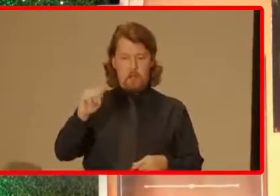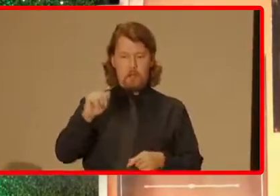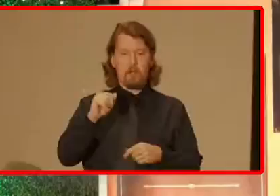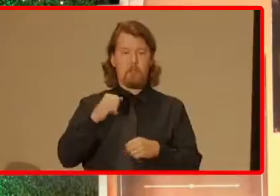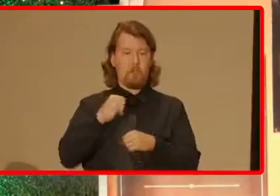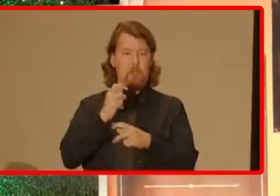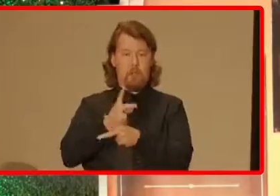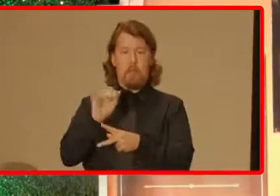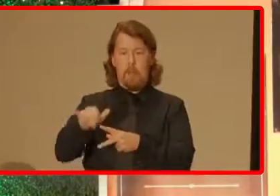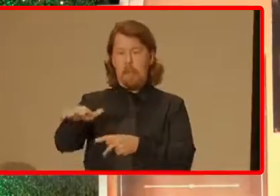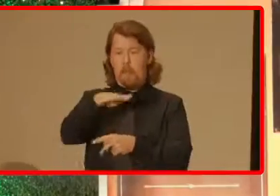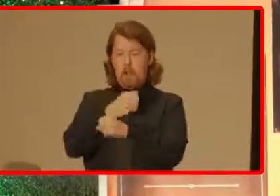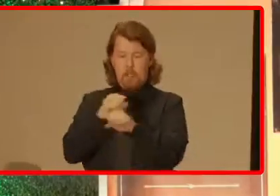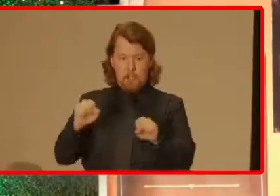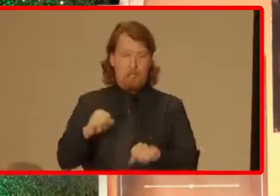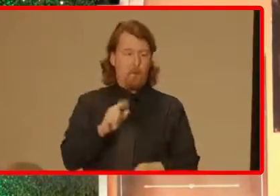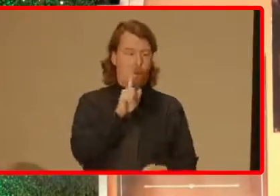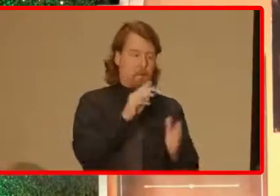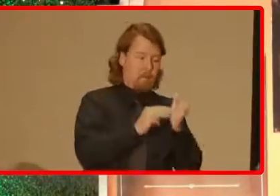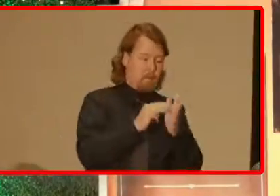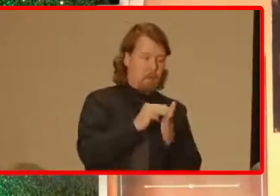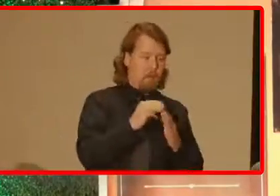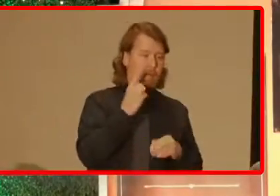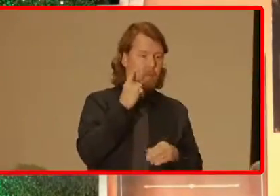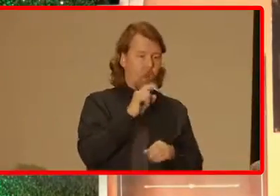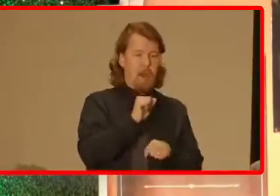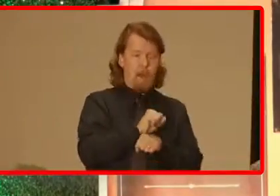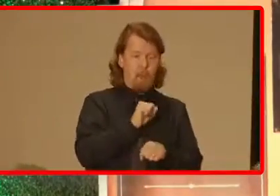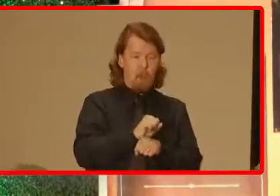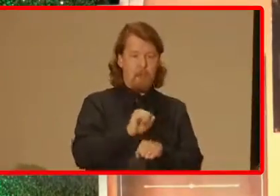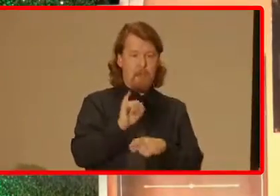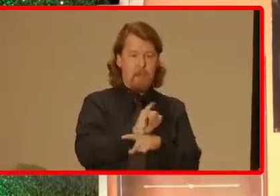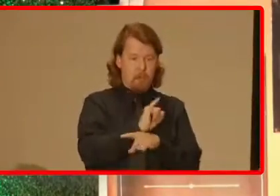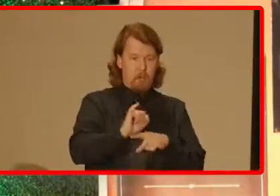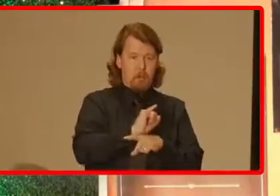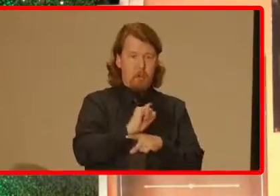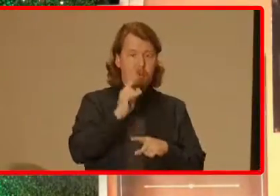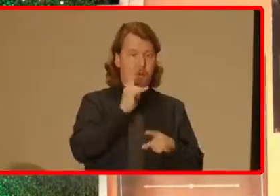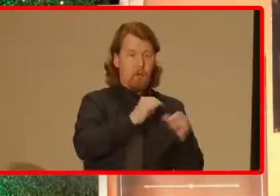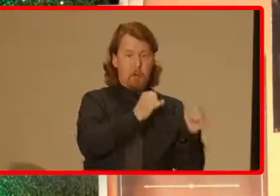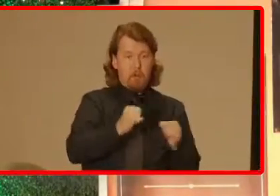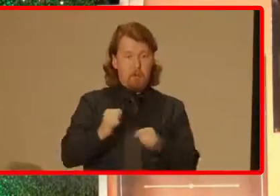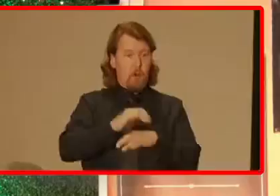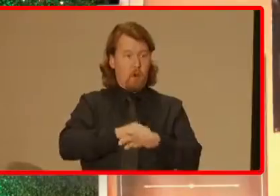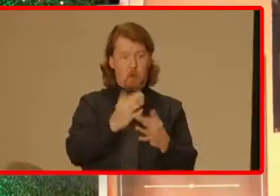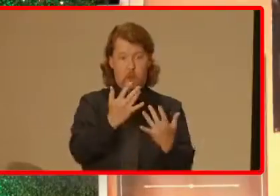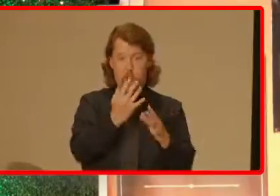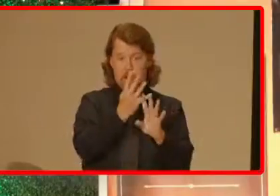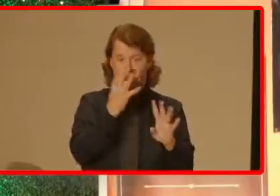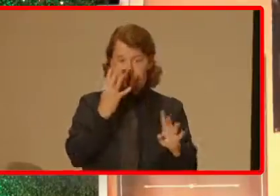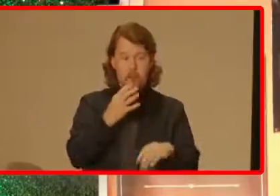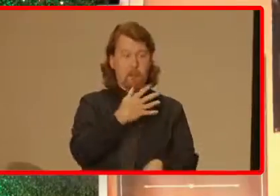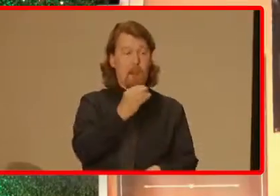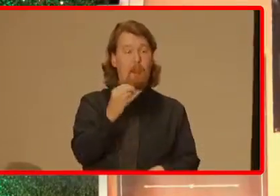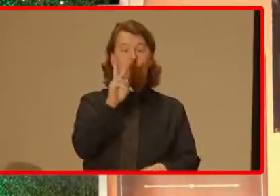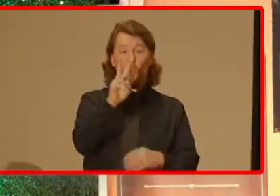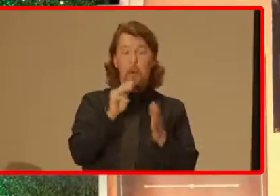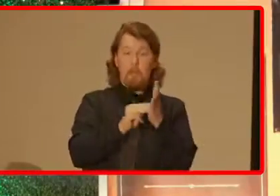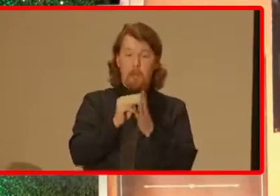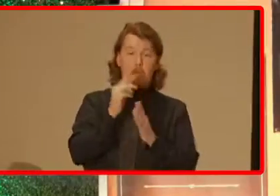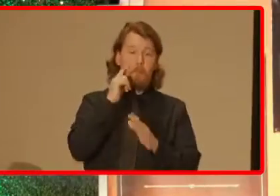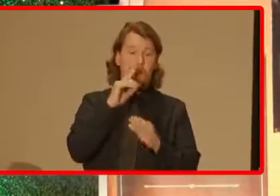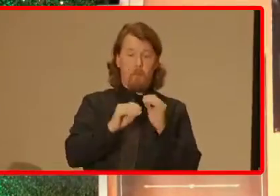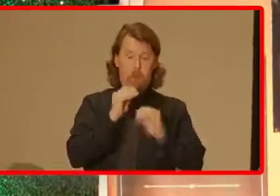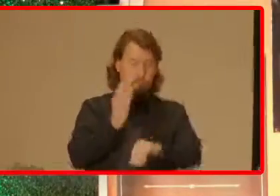staff. Did $1 million for employment and internships for individuals on the waiting list, and $2 million for renovations